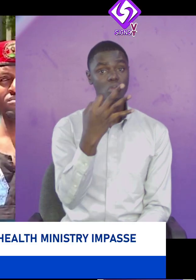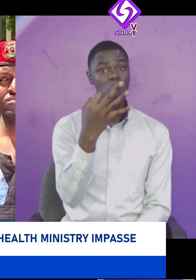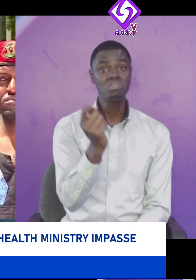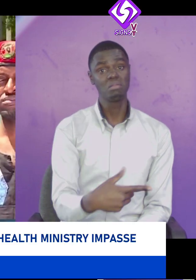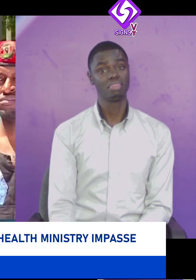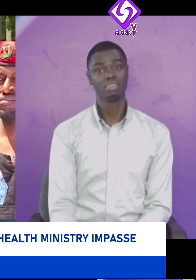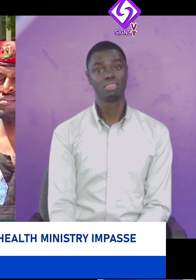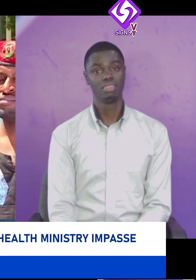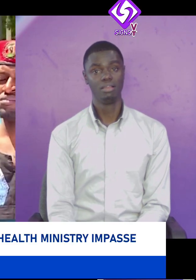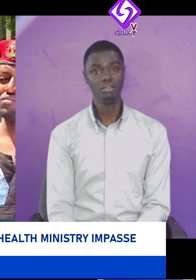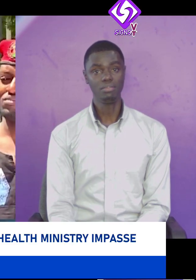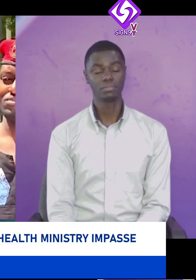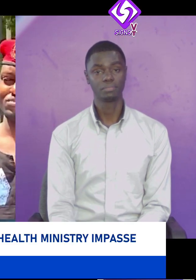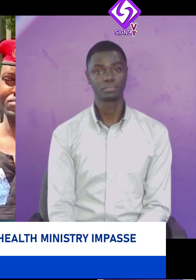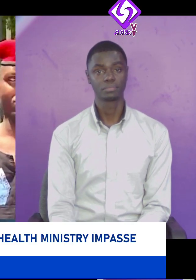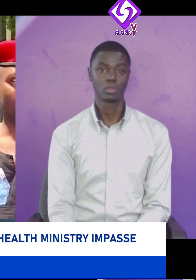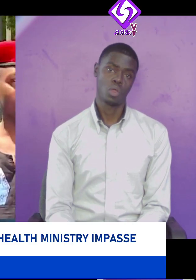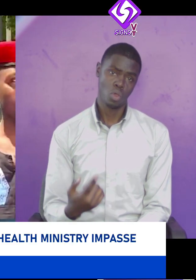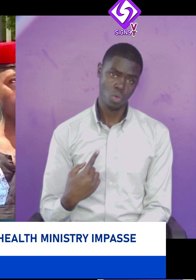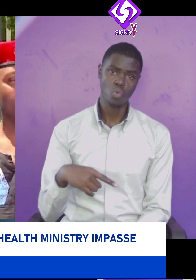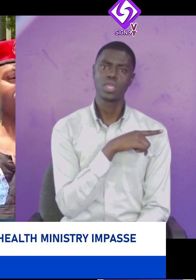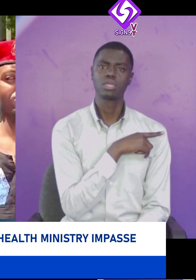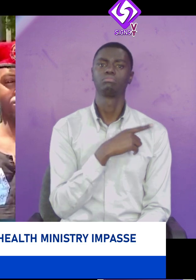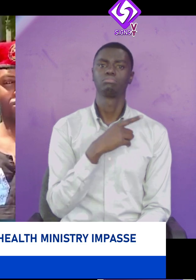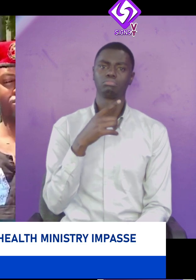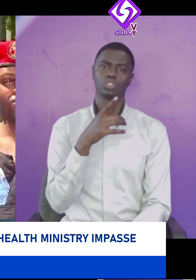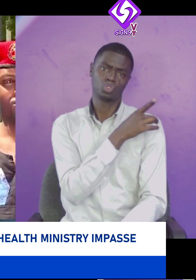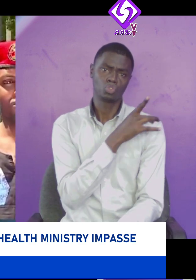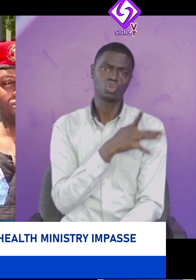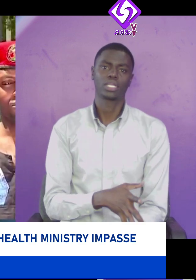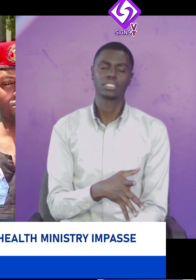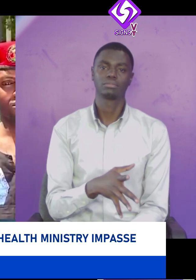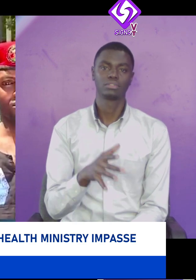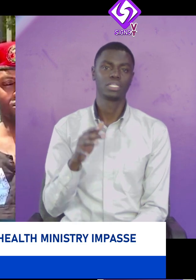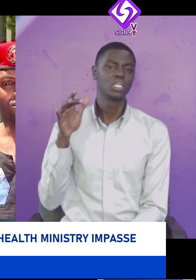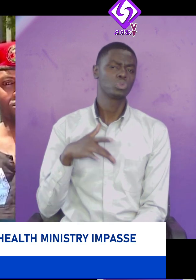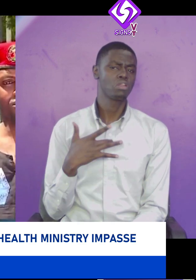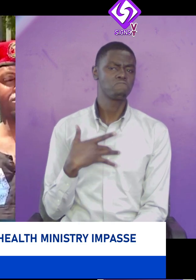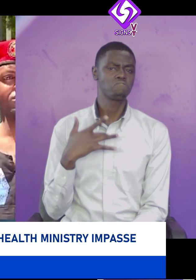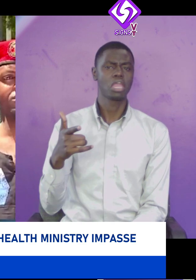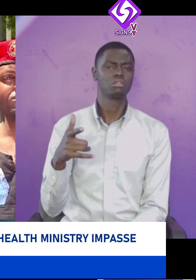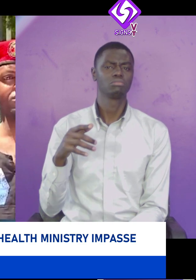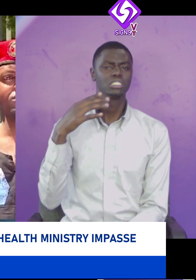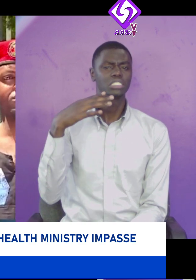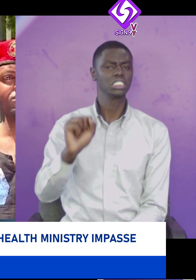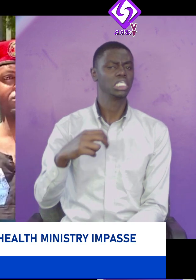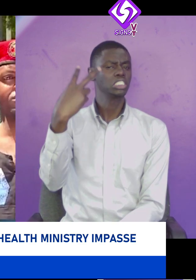months. Kwa hivyo sisi kama maafisa tabibu, tunasikia hii wizara inatudhararisha.